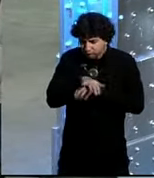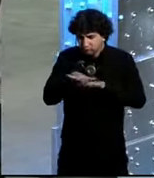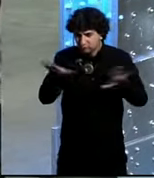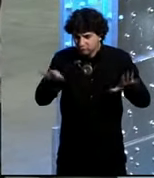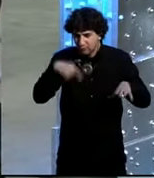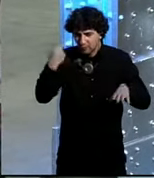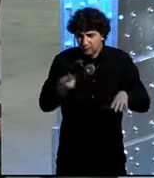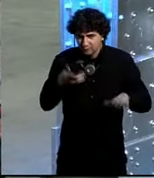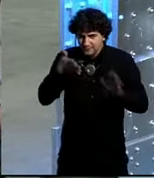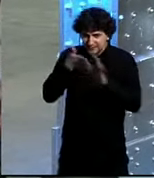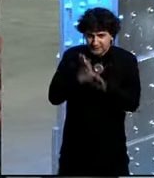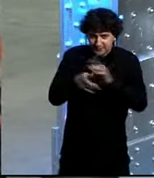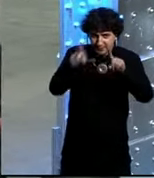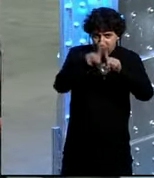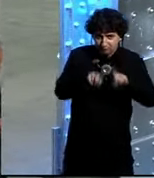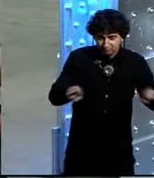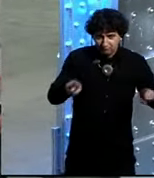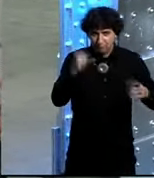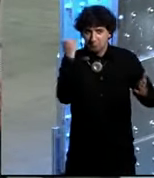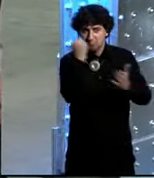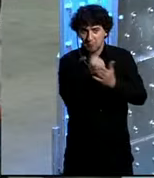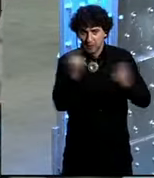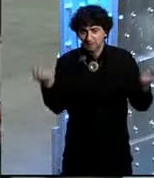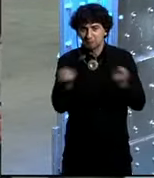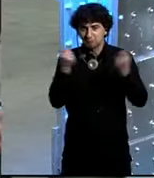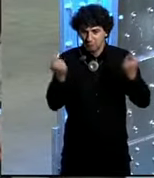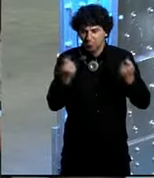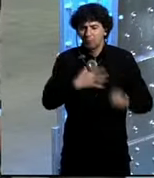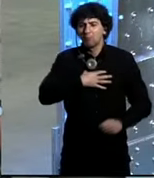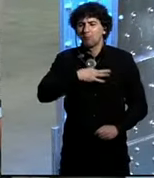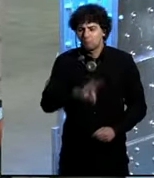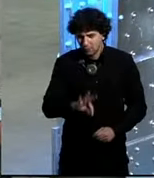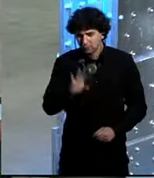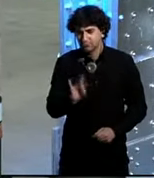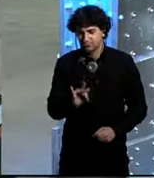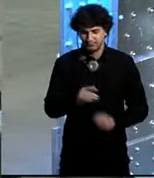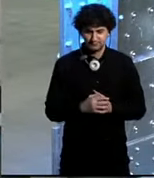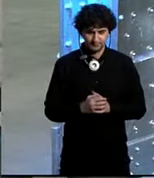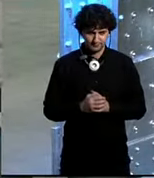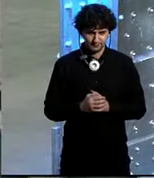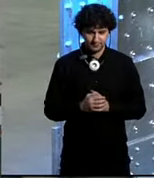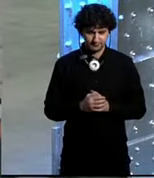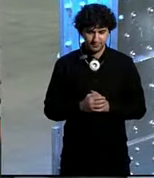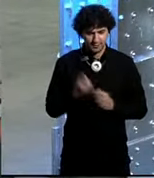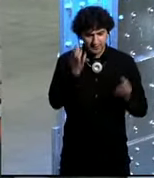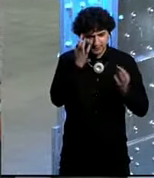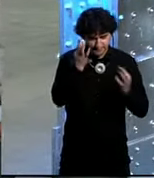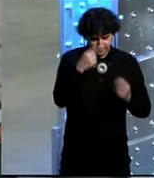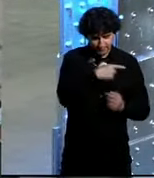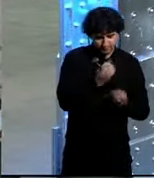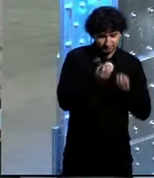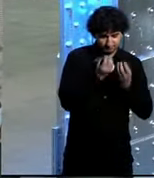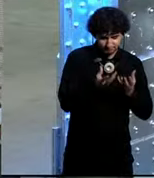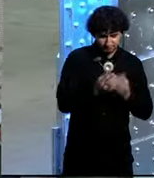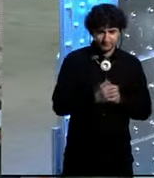to make that character, I mean, that character that was in a TV ad, to be created physically, that's possible, of course.